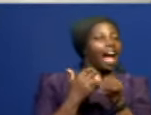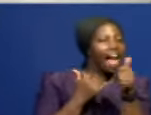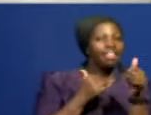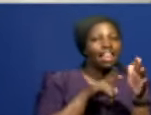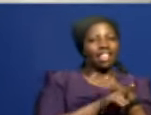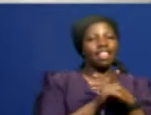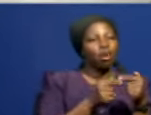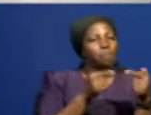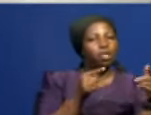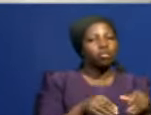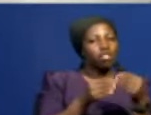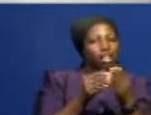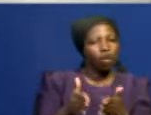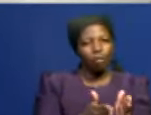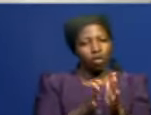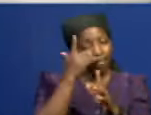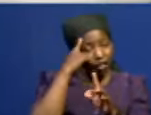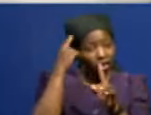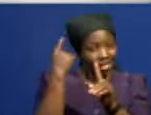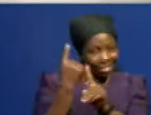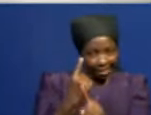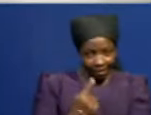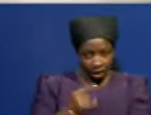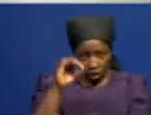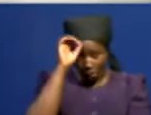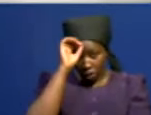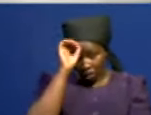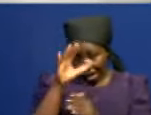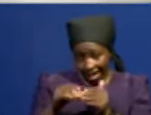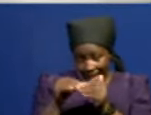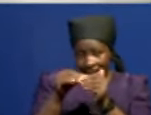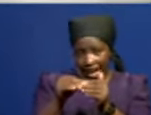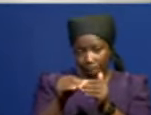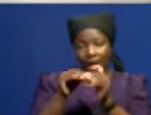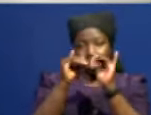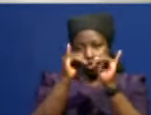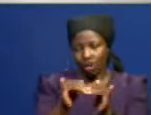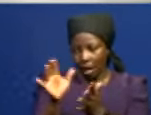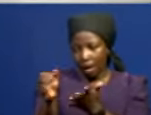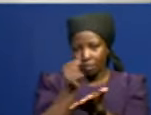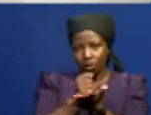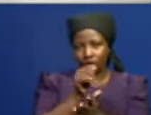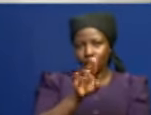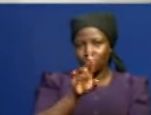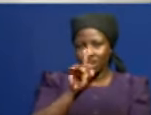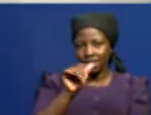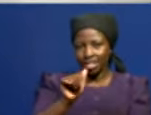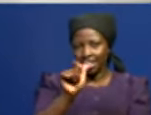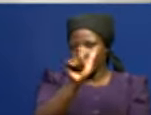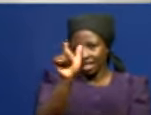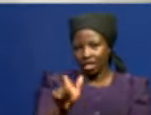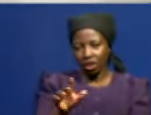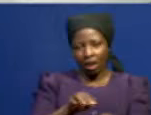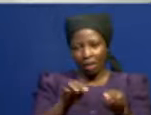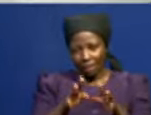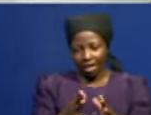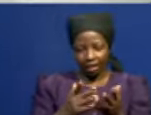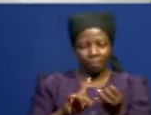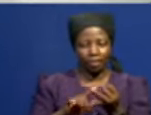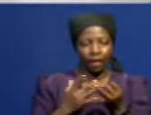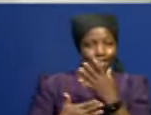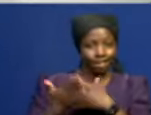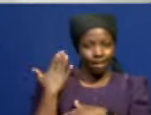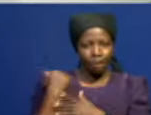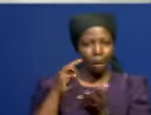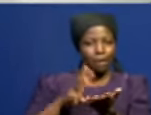for divergent opinions. Led by newly appointed UDA regional manager, former Migori governor